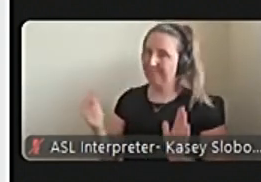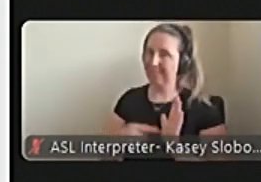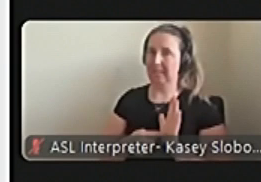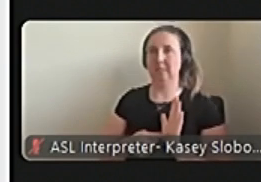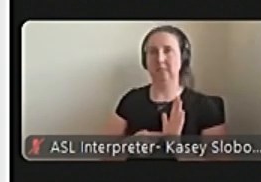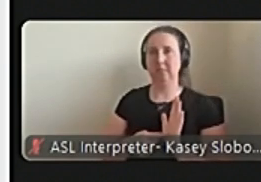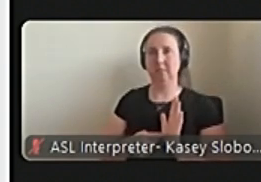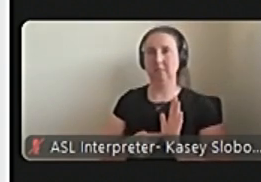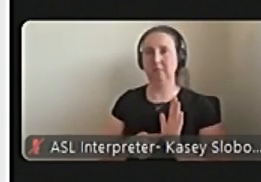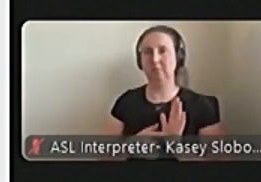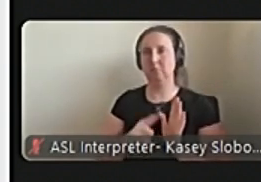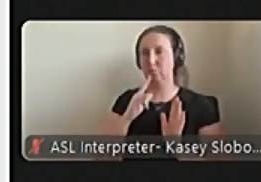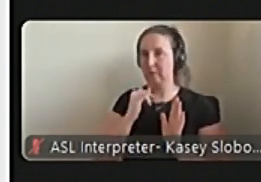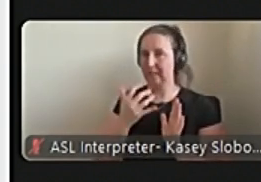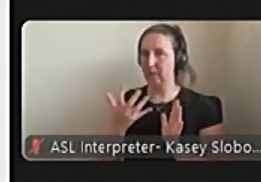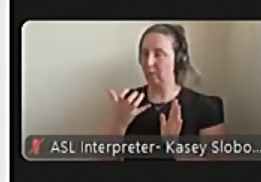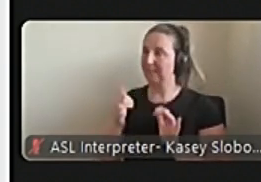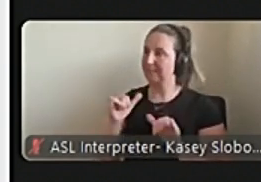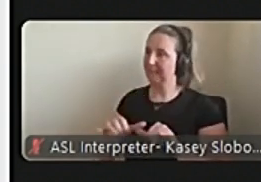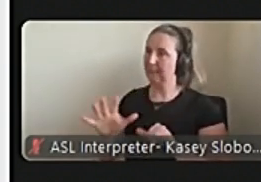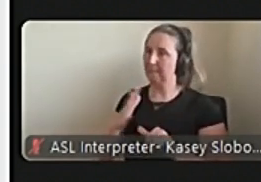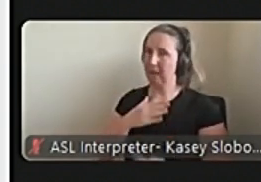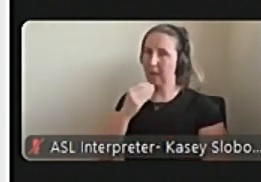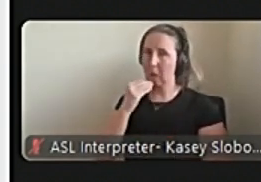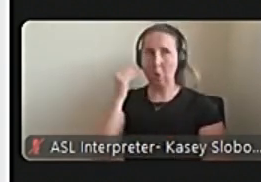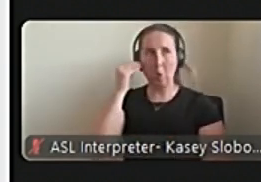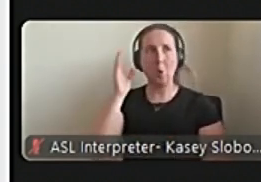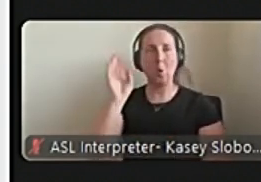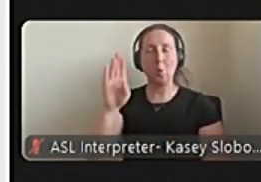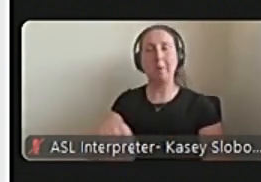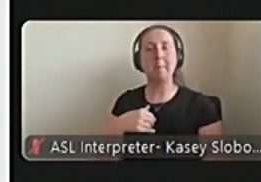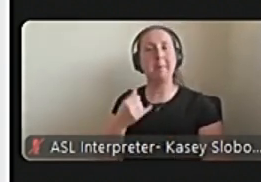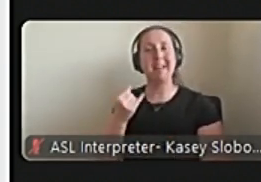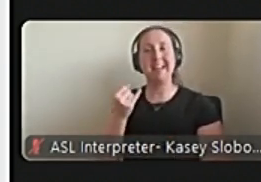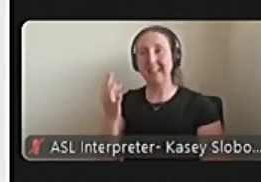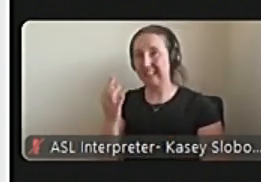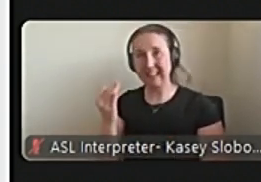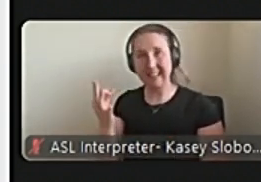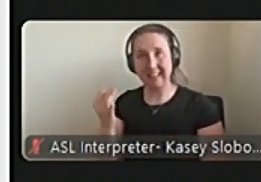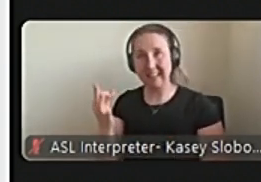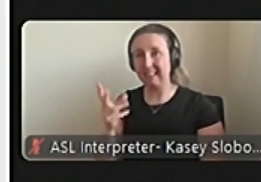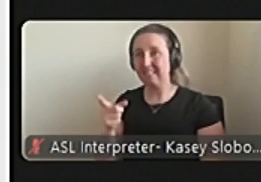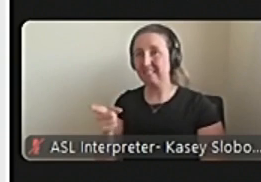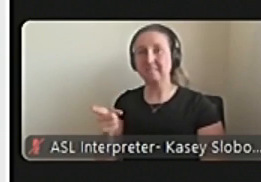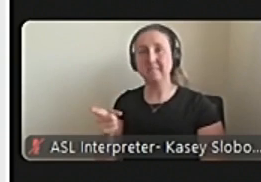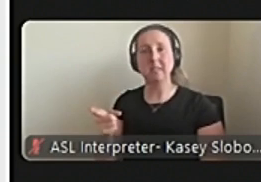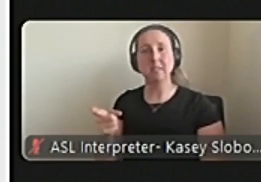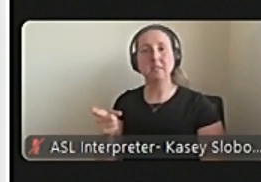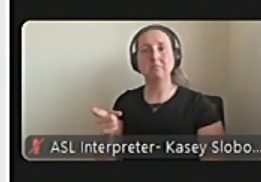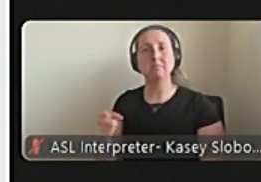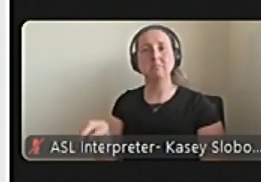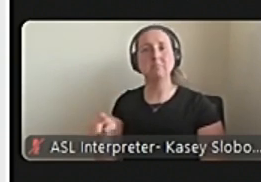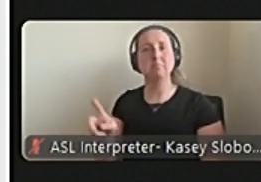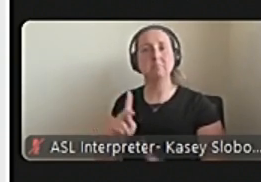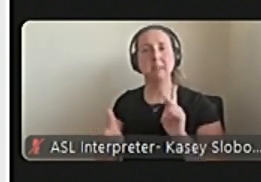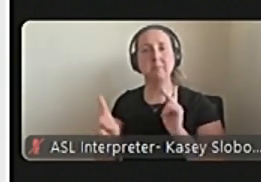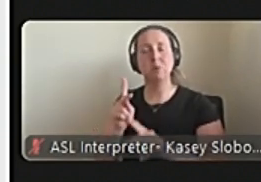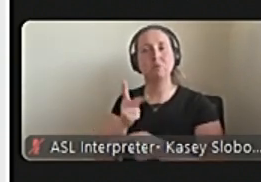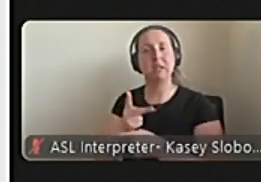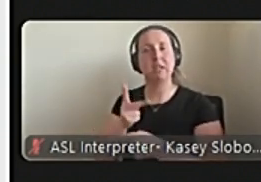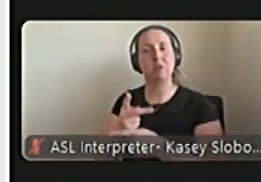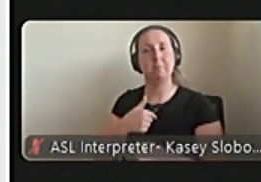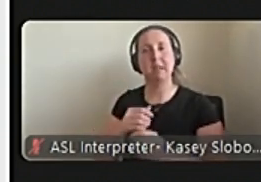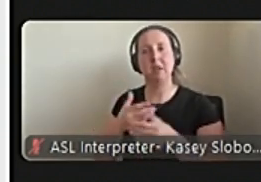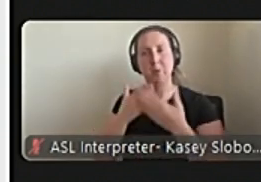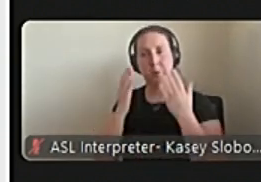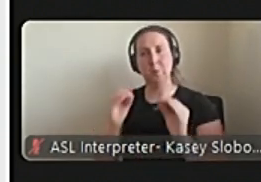stay in my home for as long as I can, but if I don't have anybody to take care of me or a care partner and I have to bring that care